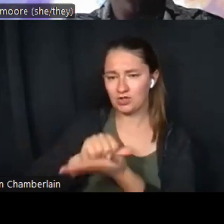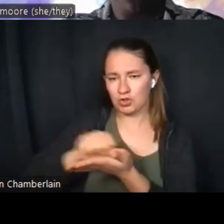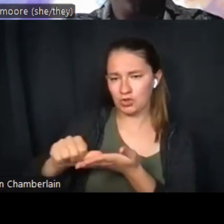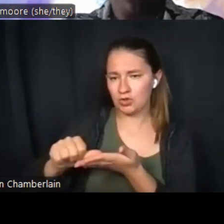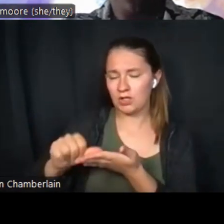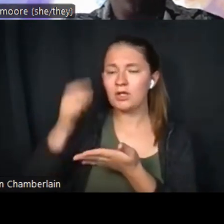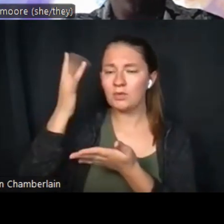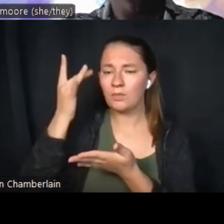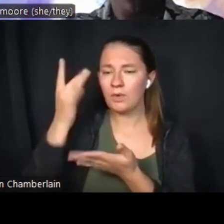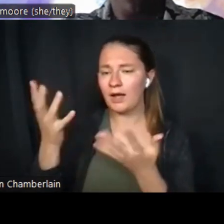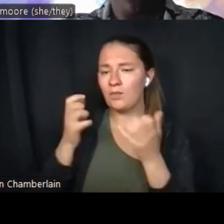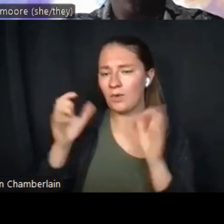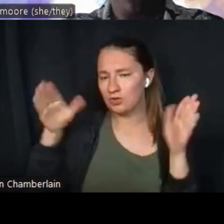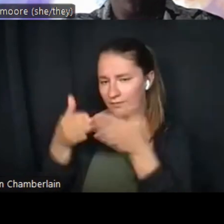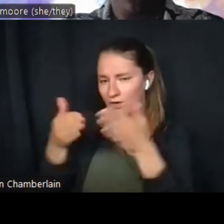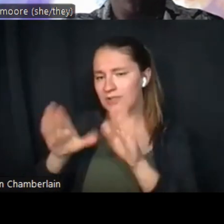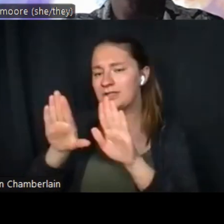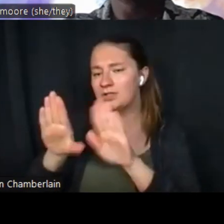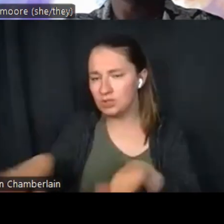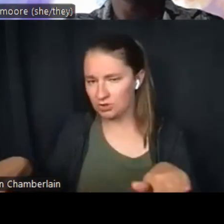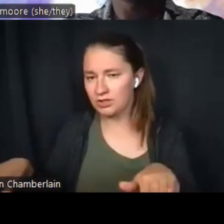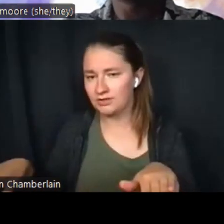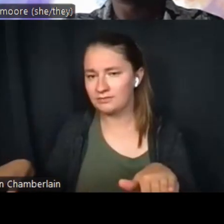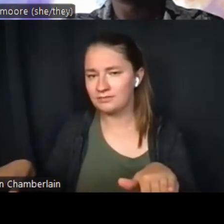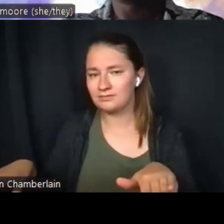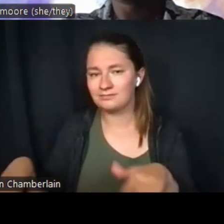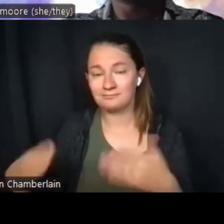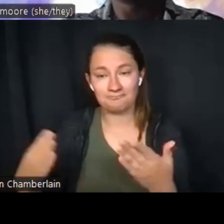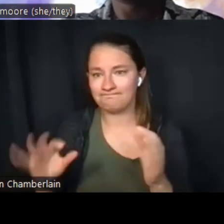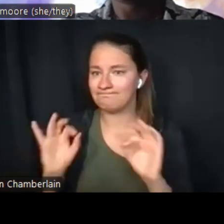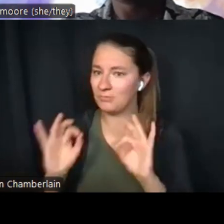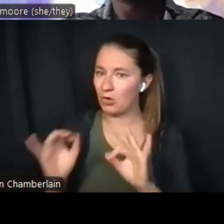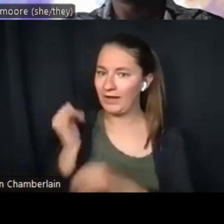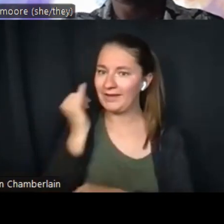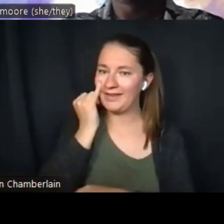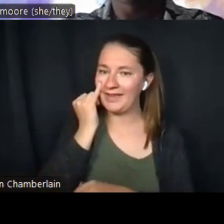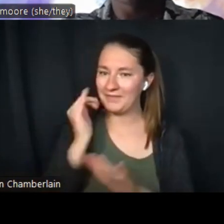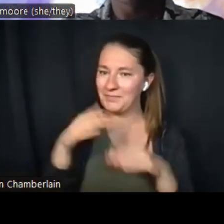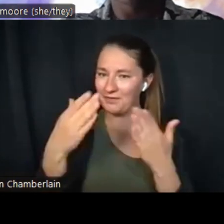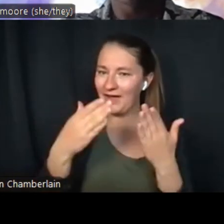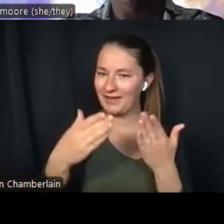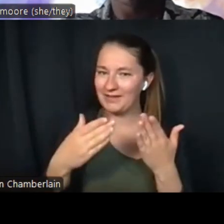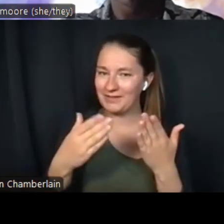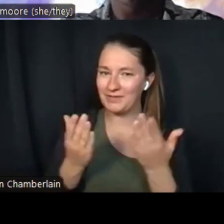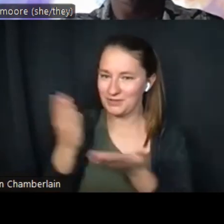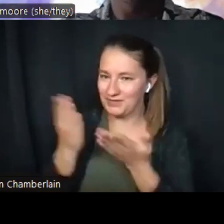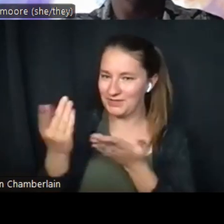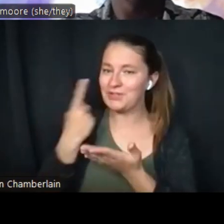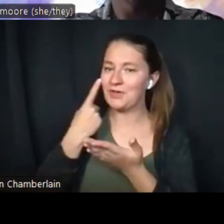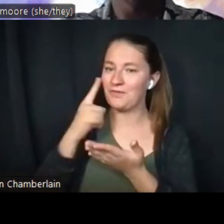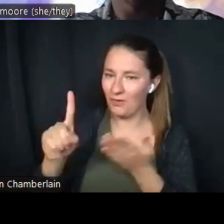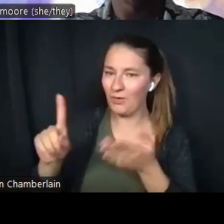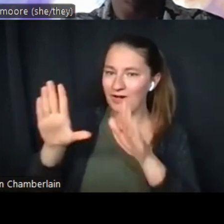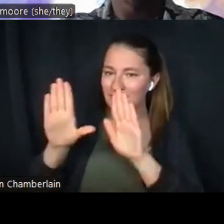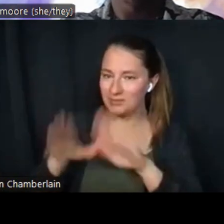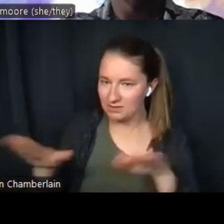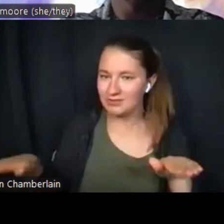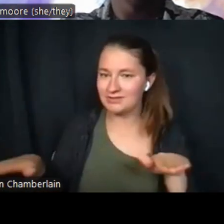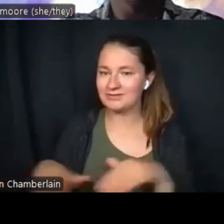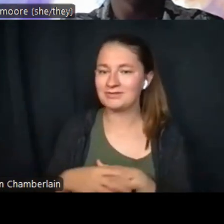and funding on children, which of course would be great if they had provided these services 2 children.